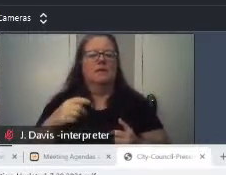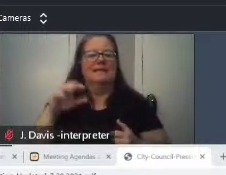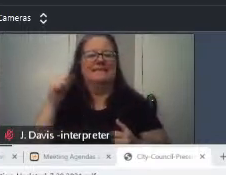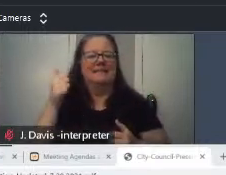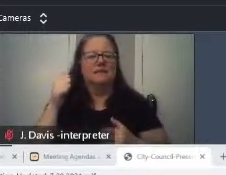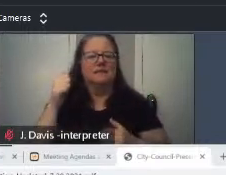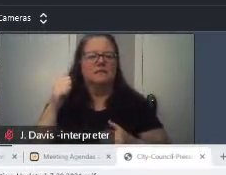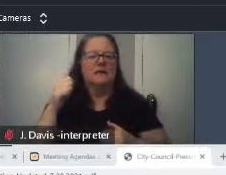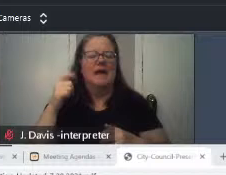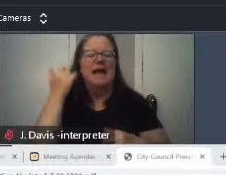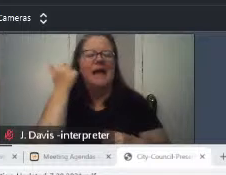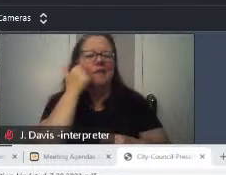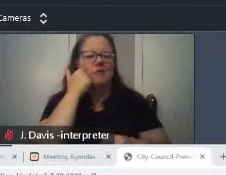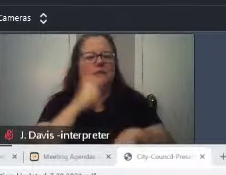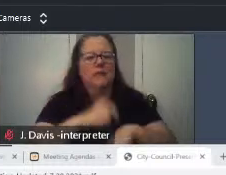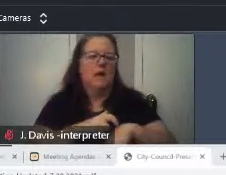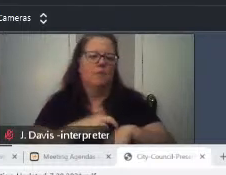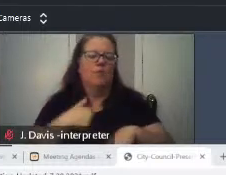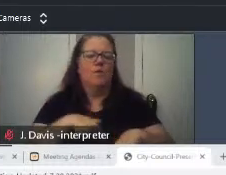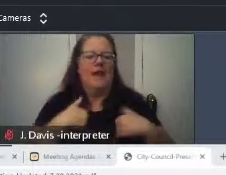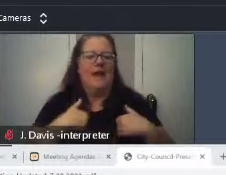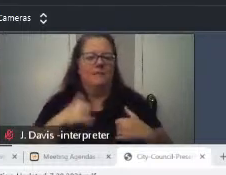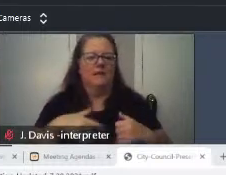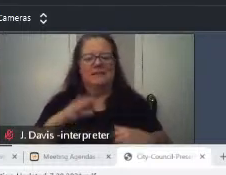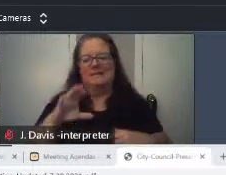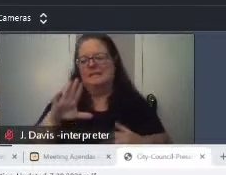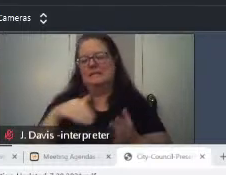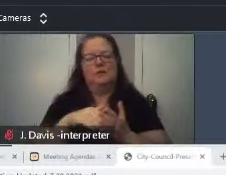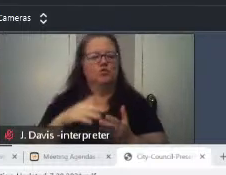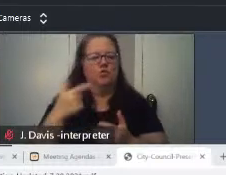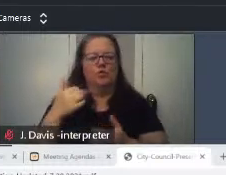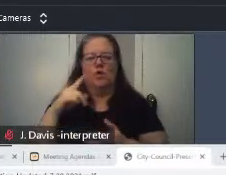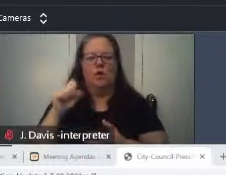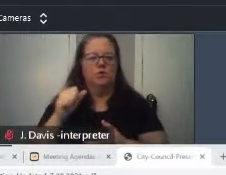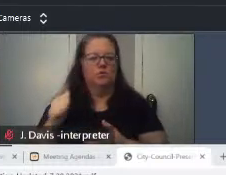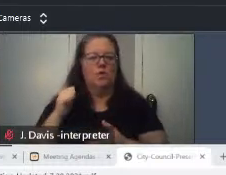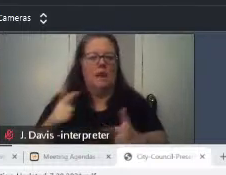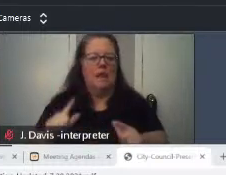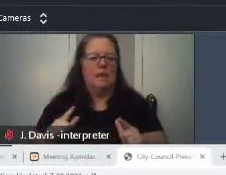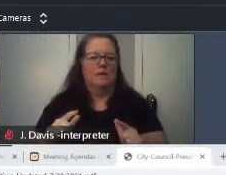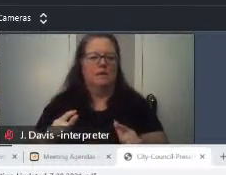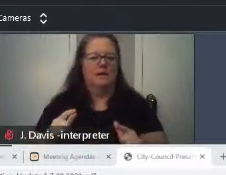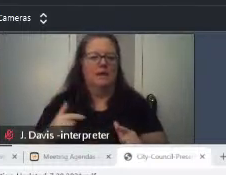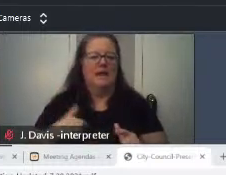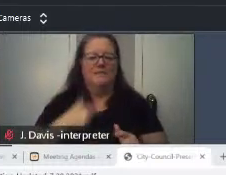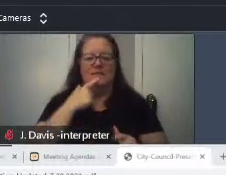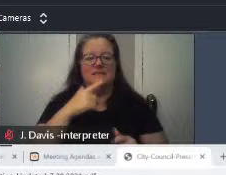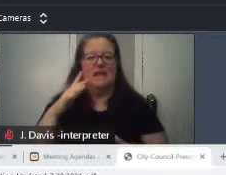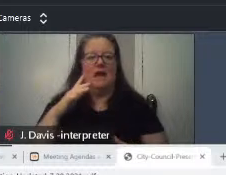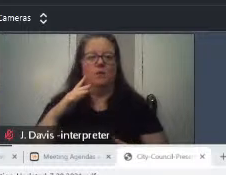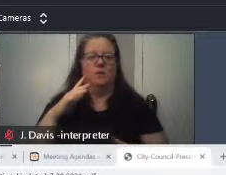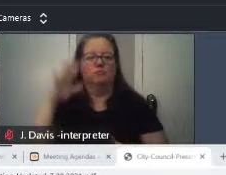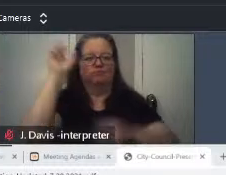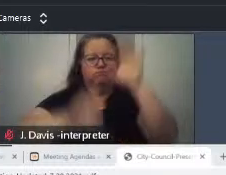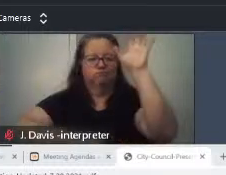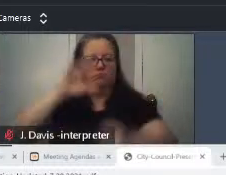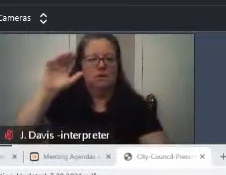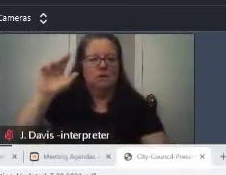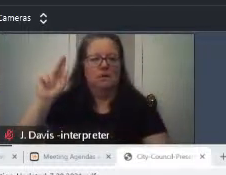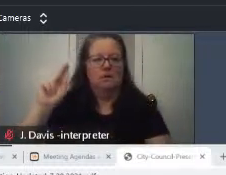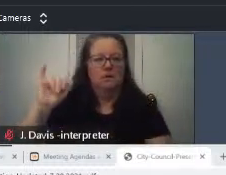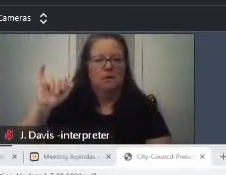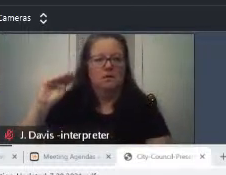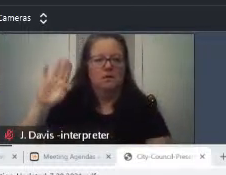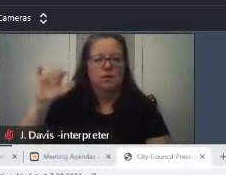have this conversation, it's, well, Central Gardens isn't going to let us have it. They would lose their mind if I said I was going to tear down Kimbrough Tower, right? Like,